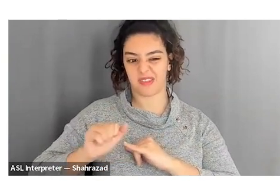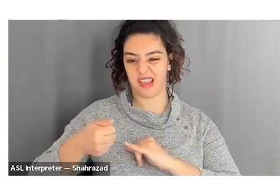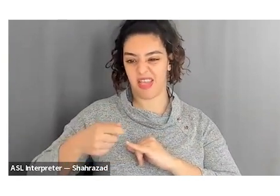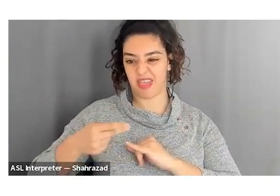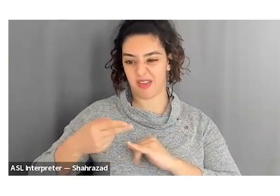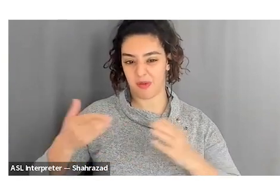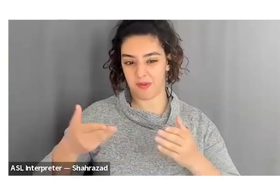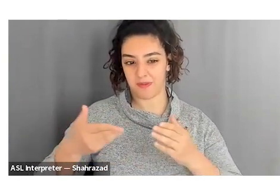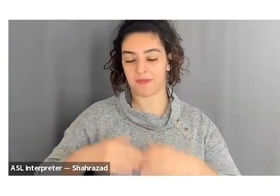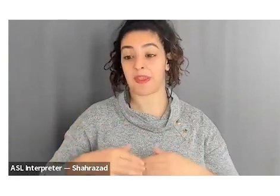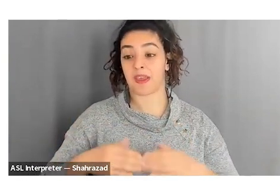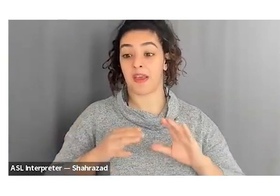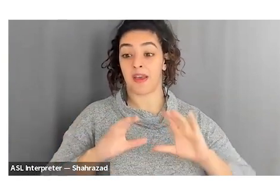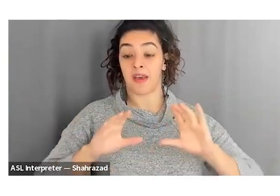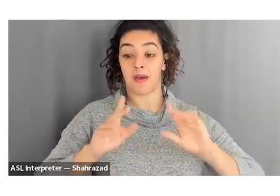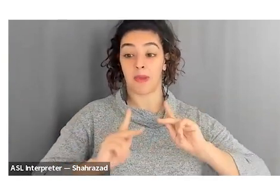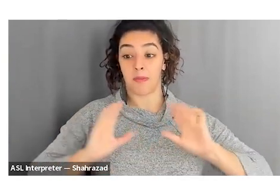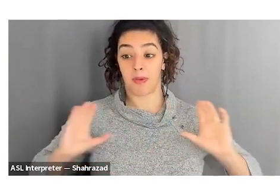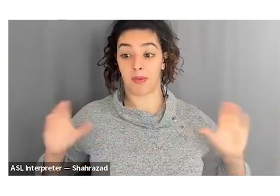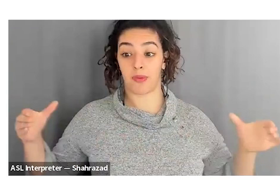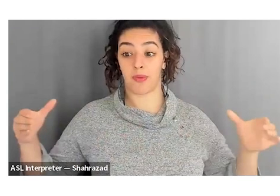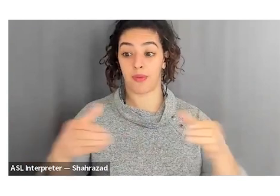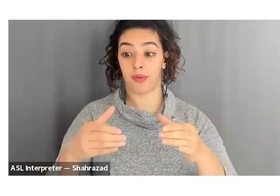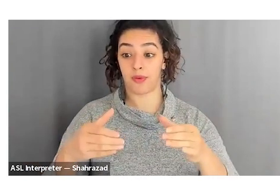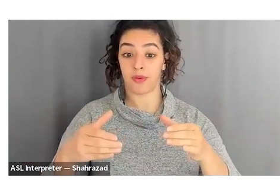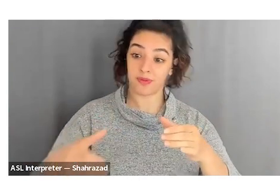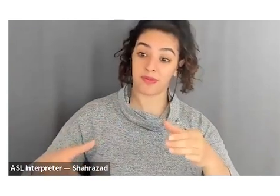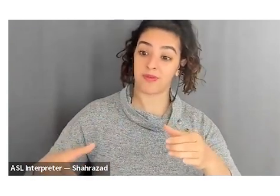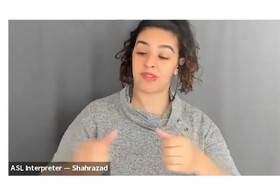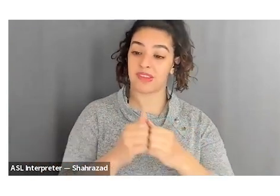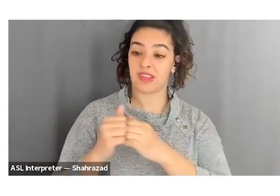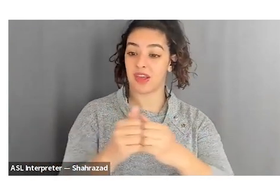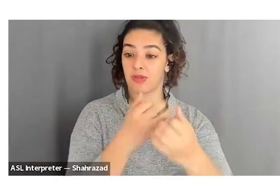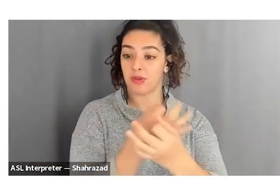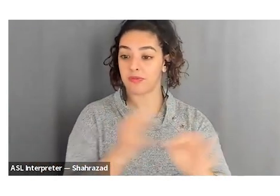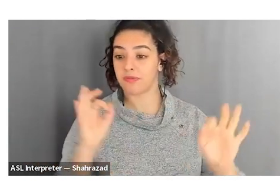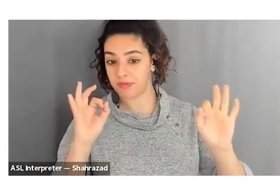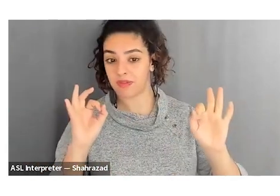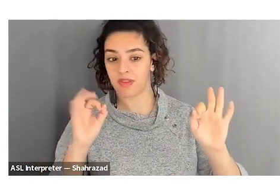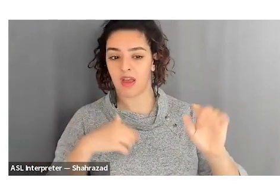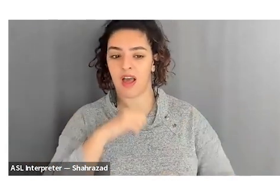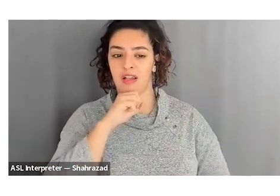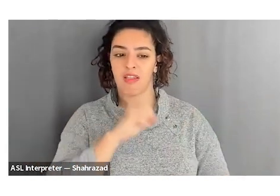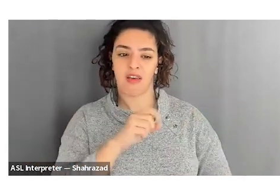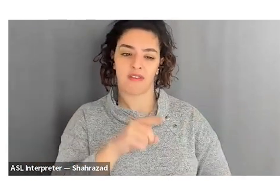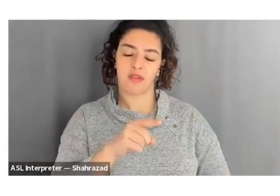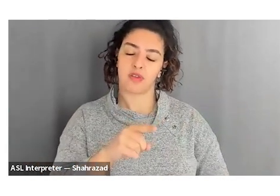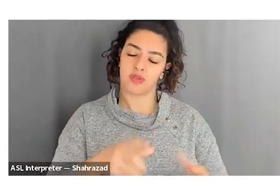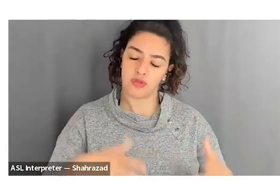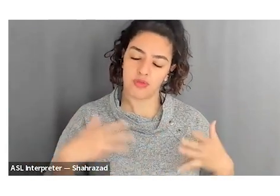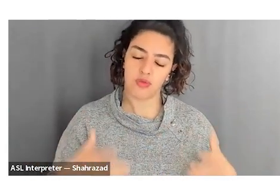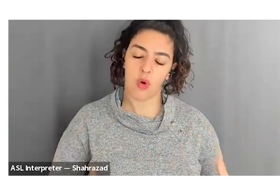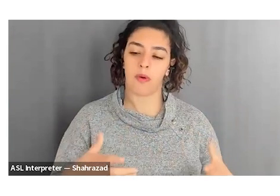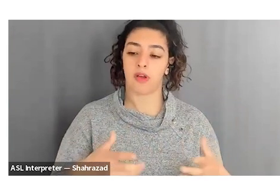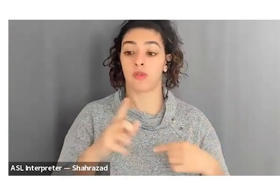collective liberation. Oh my days, I love this so much. And when I first discovered it, it was just like